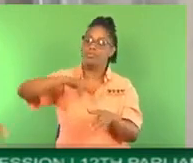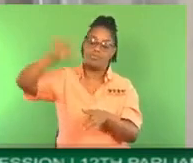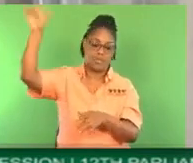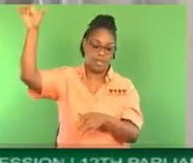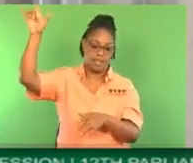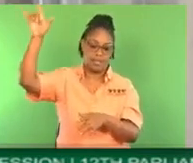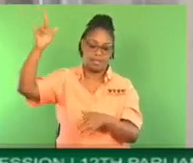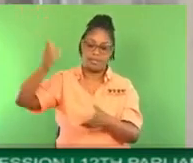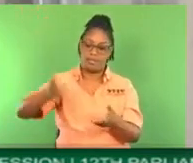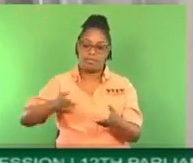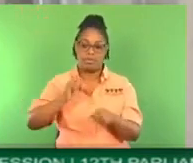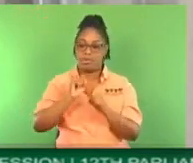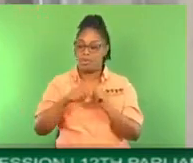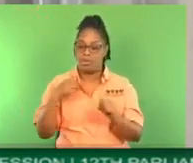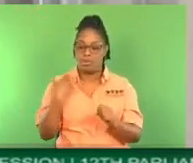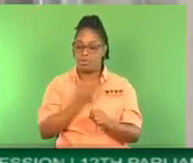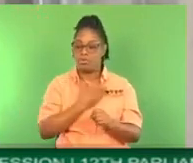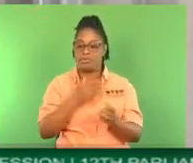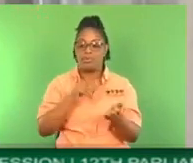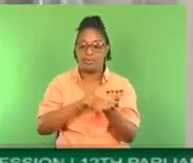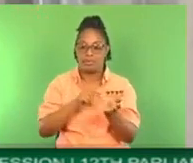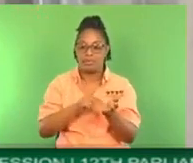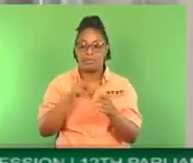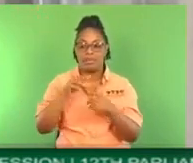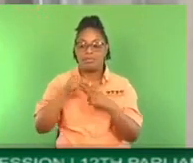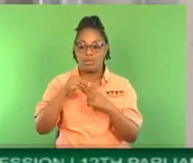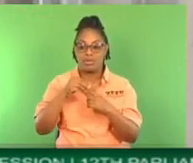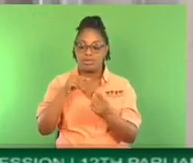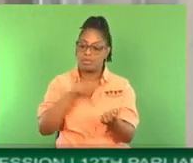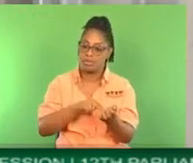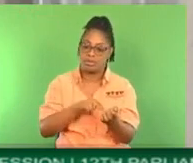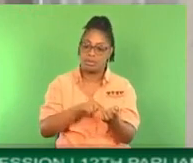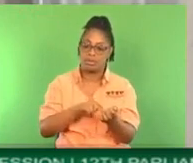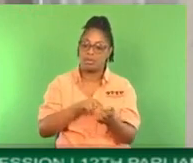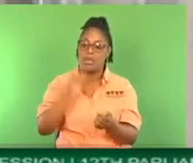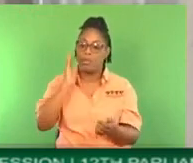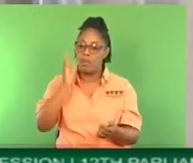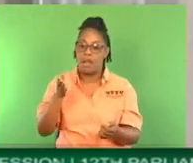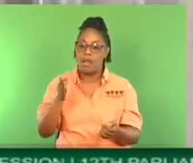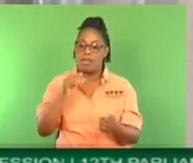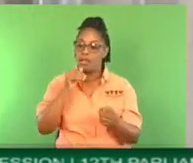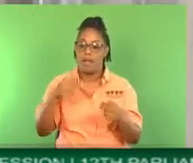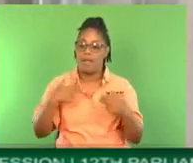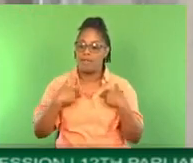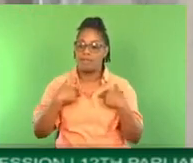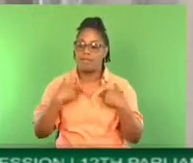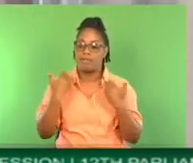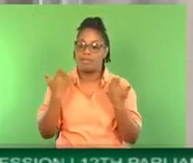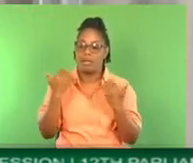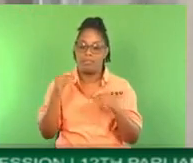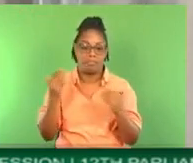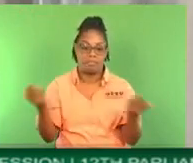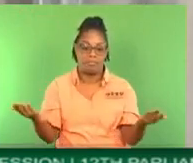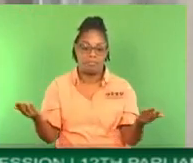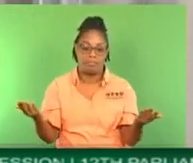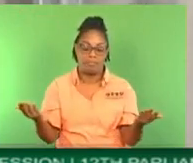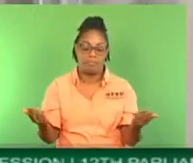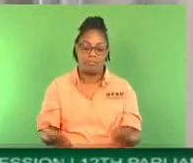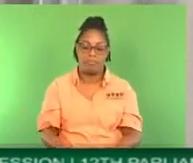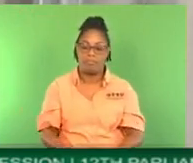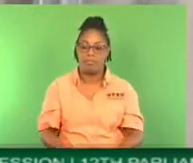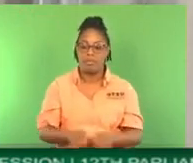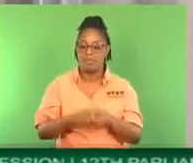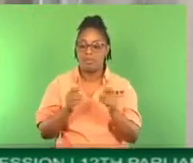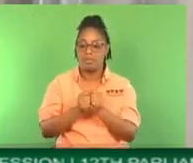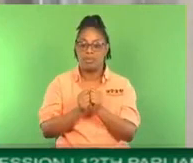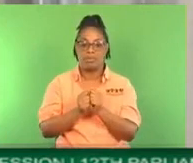general nurses and specialized nurses will be in a rarity. Now, the same thing is happening to our junior doctors. You're giving